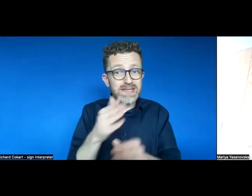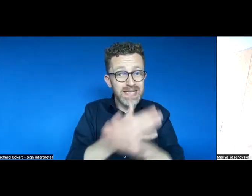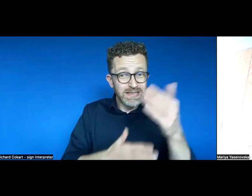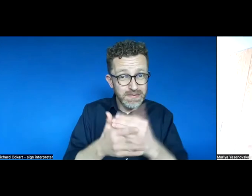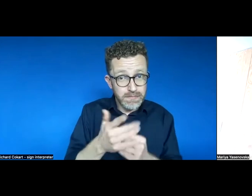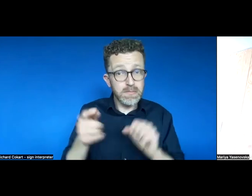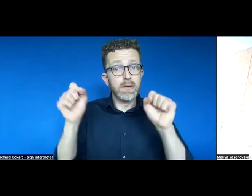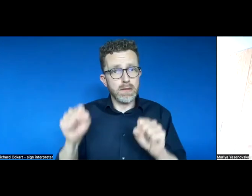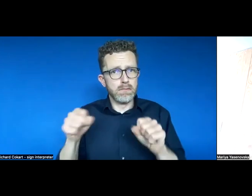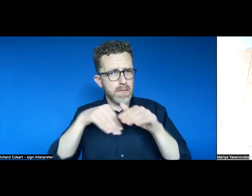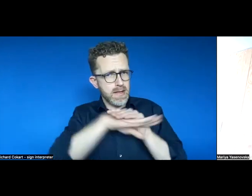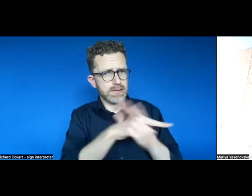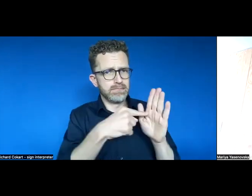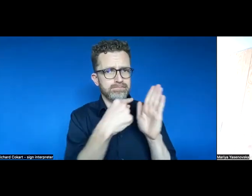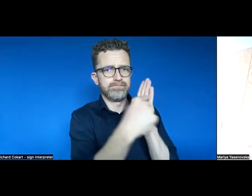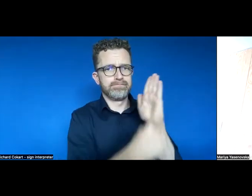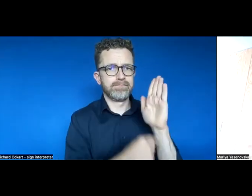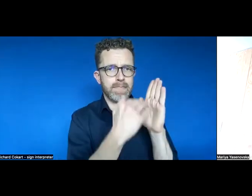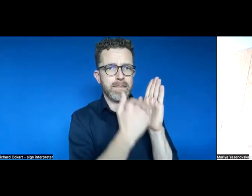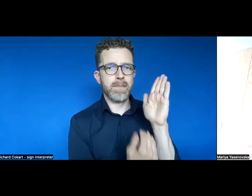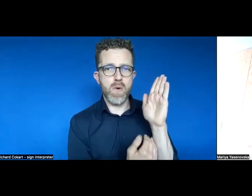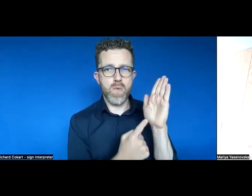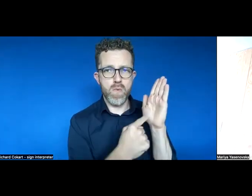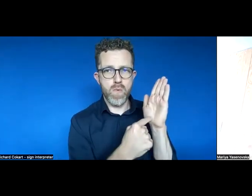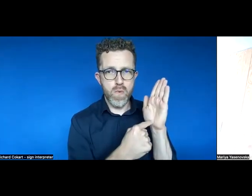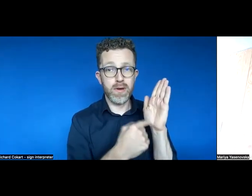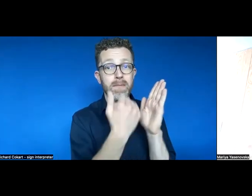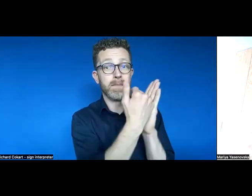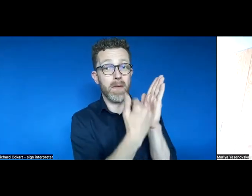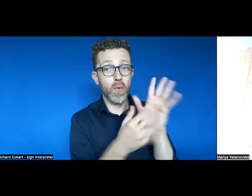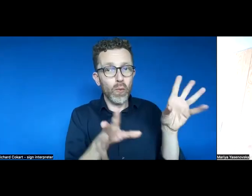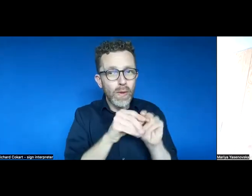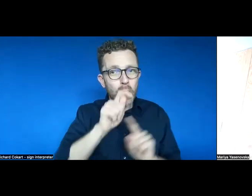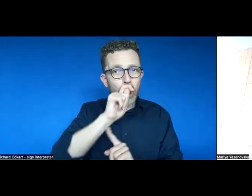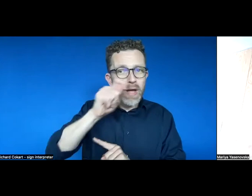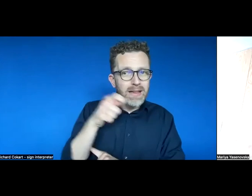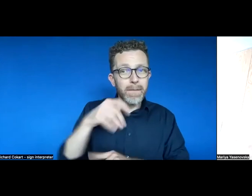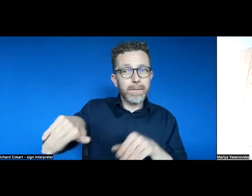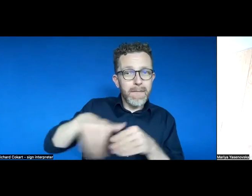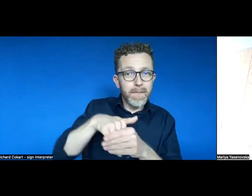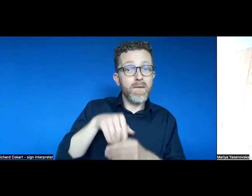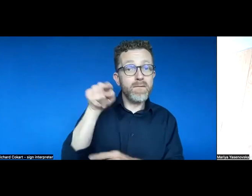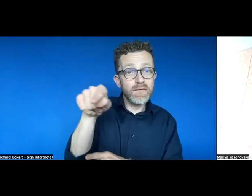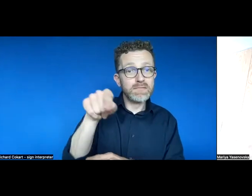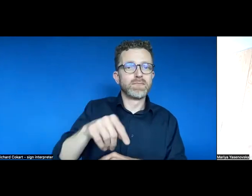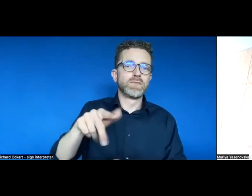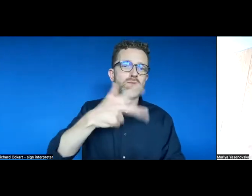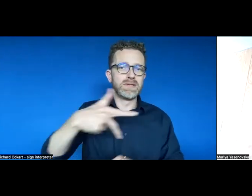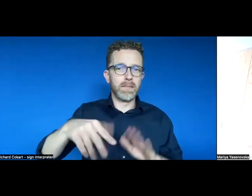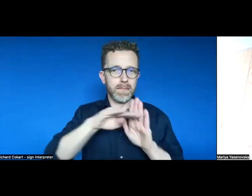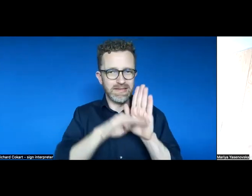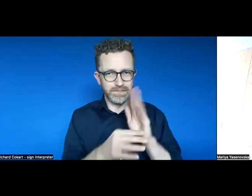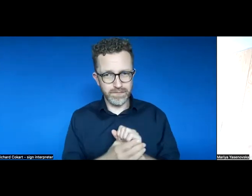one point about children from institution, and it means that children from institution will be